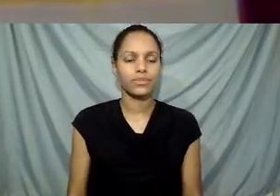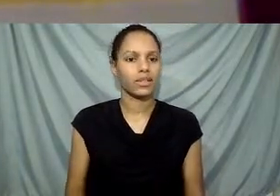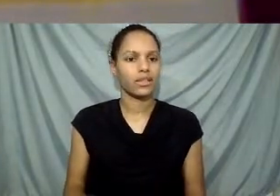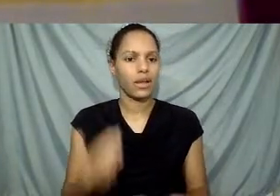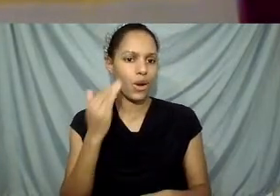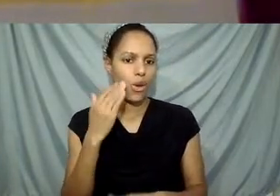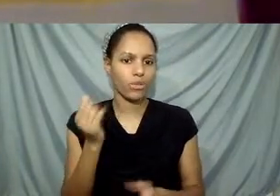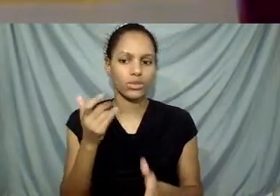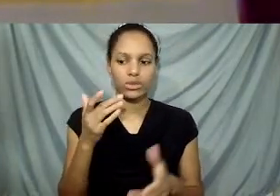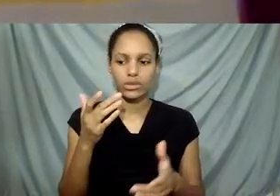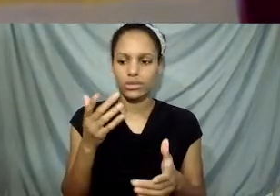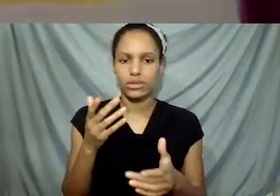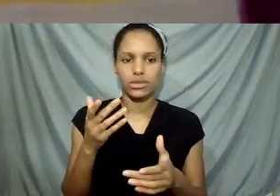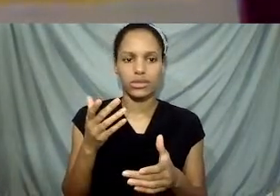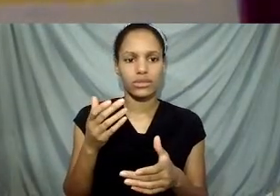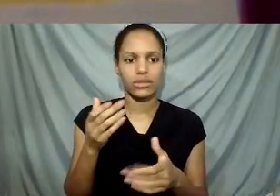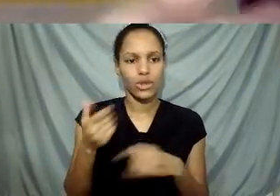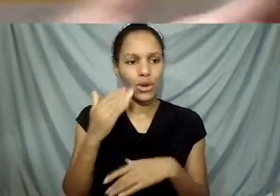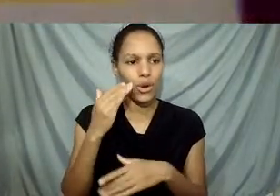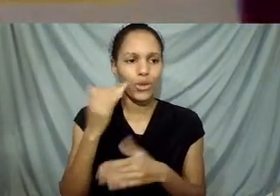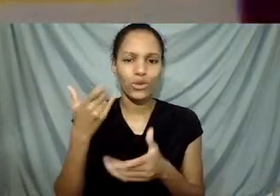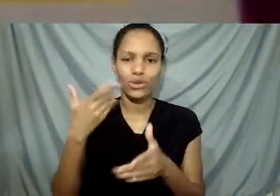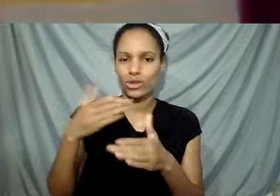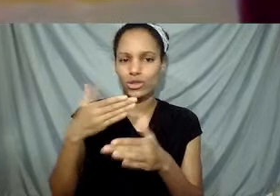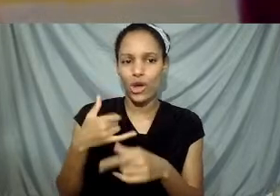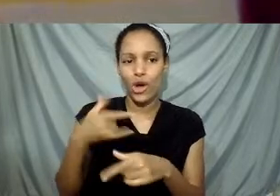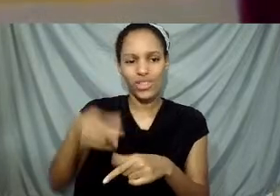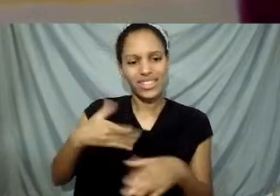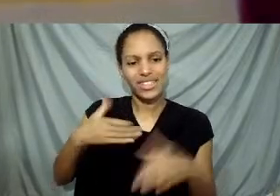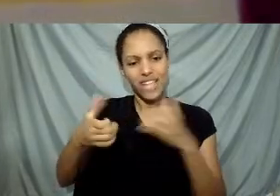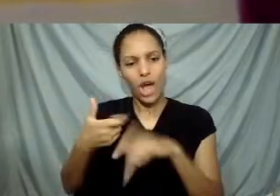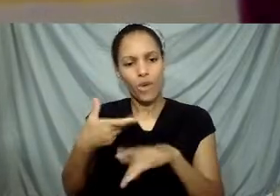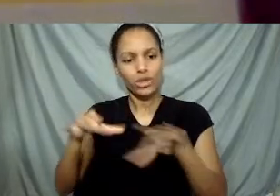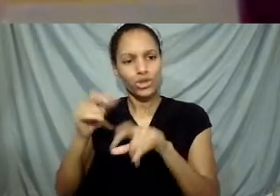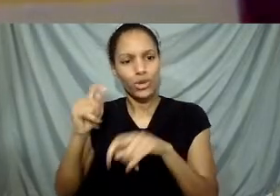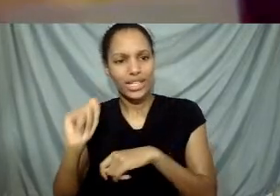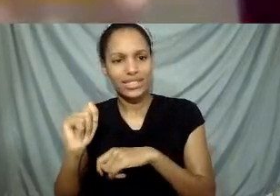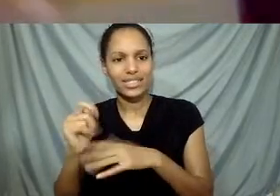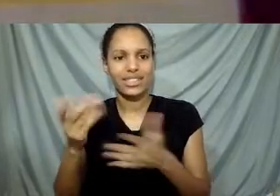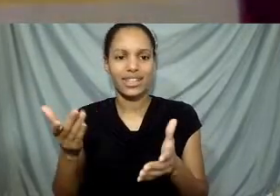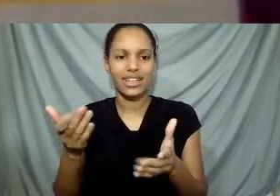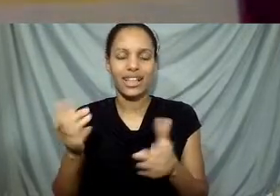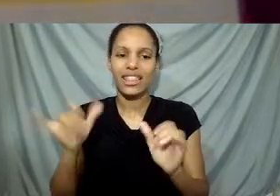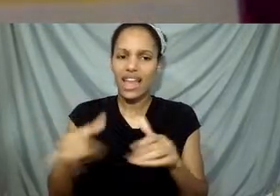I was also doing it to "This Is How We Do It," and I mixed it up, and I was